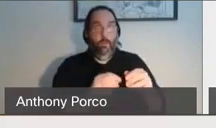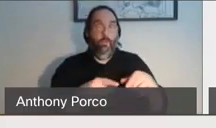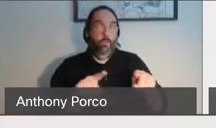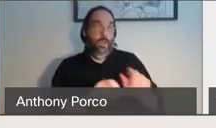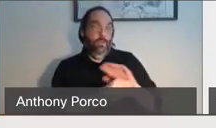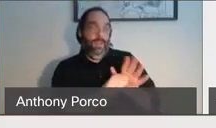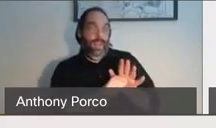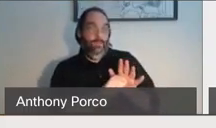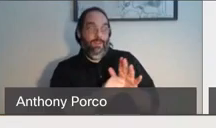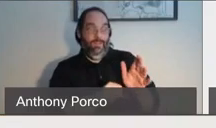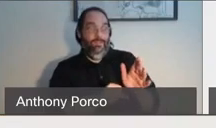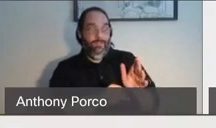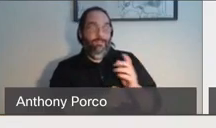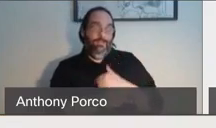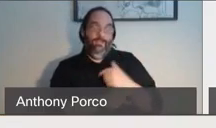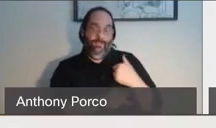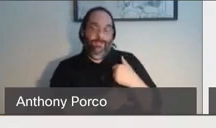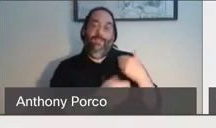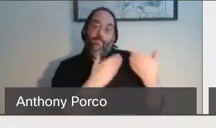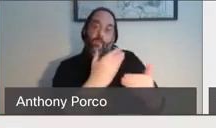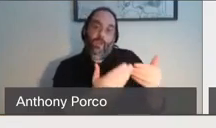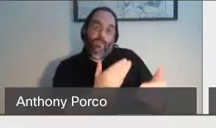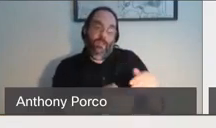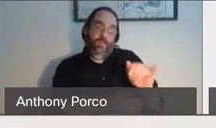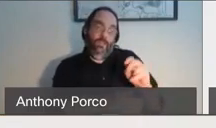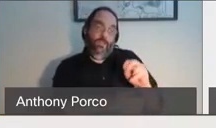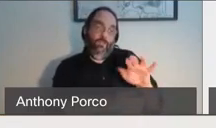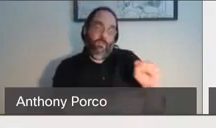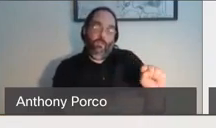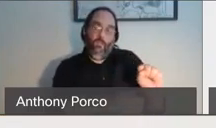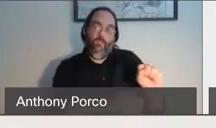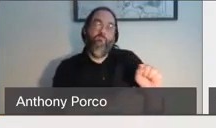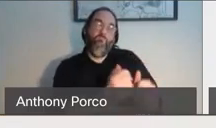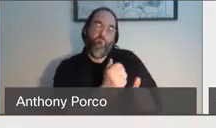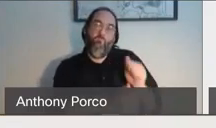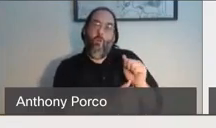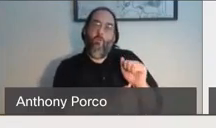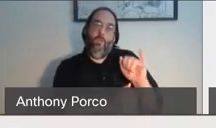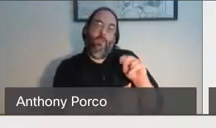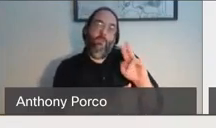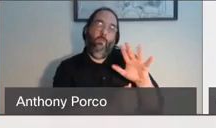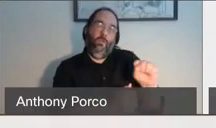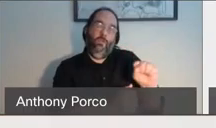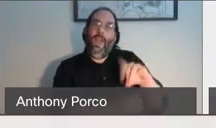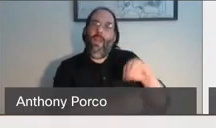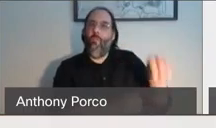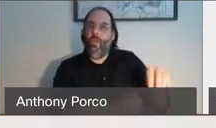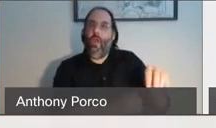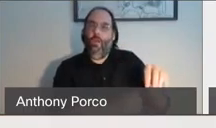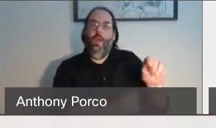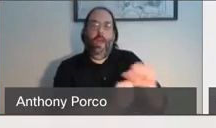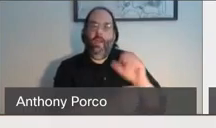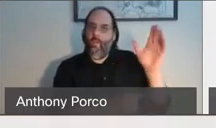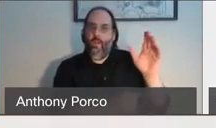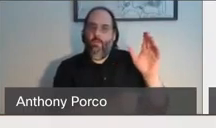and during this period, we were processing invoices, the majority of it, about 80% everything virtually. So we're